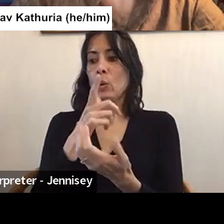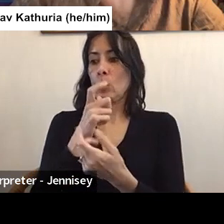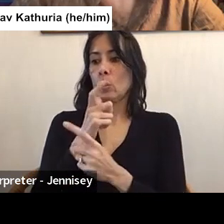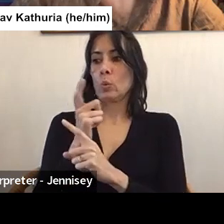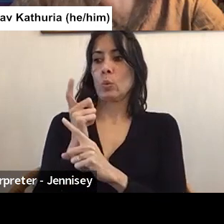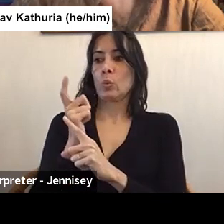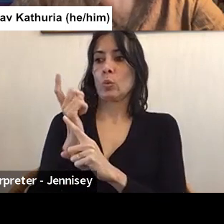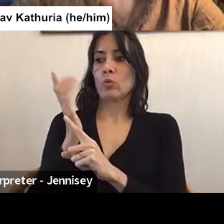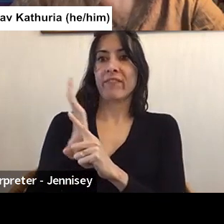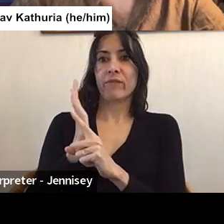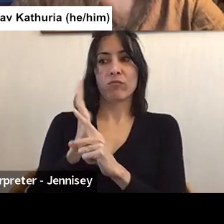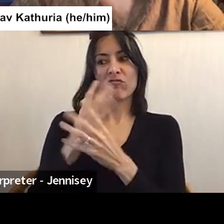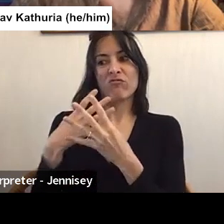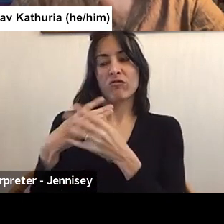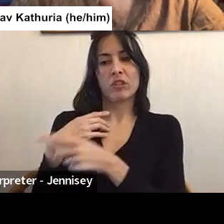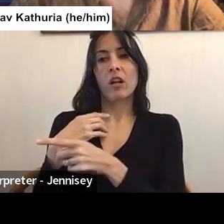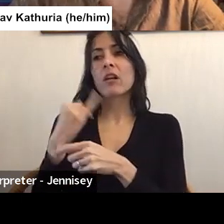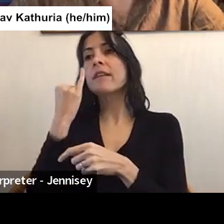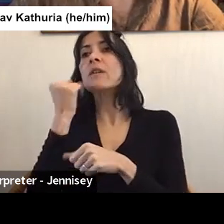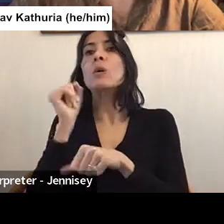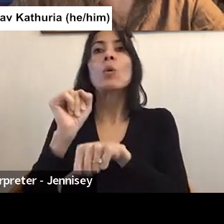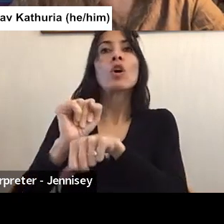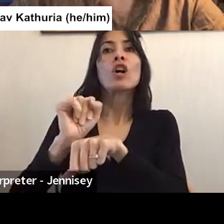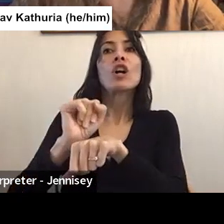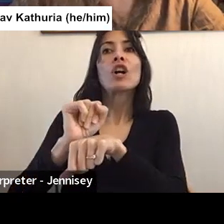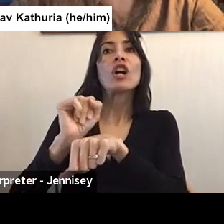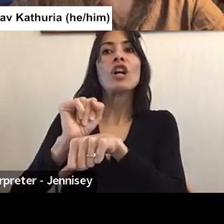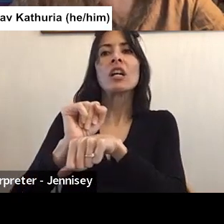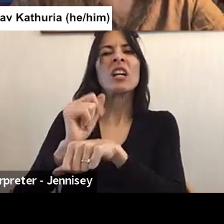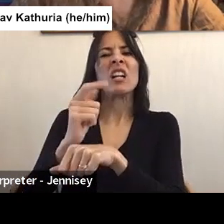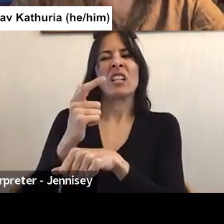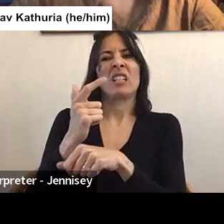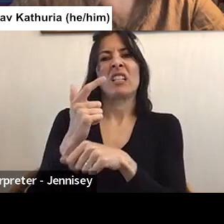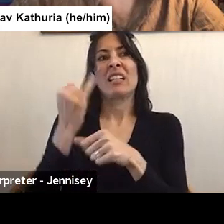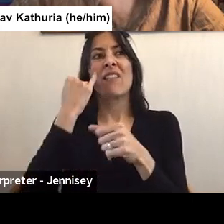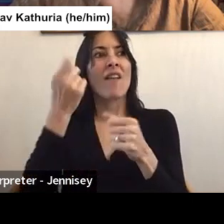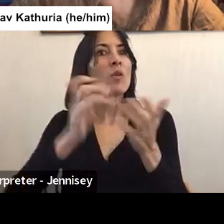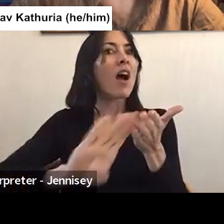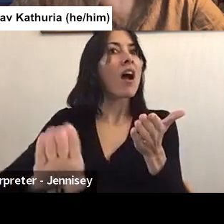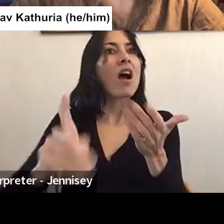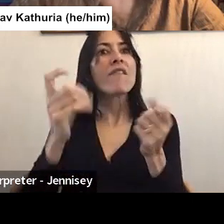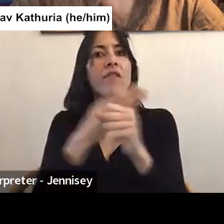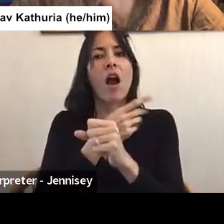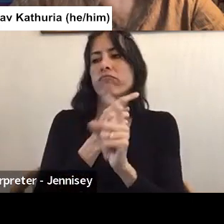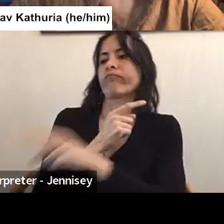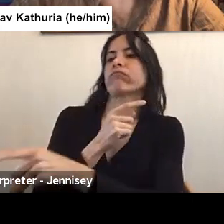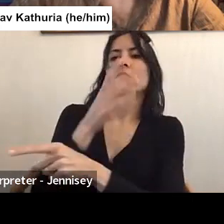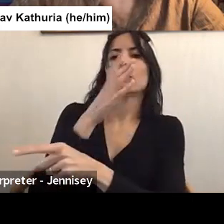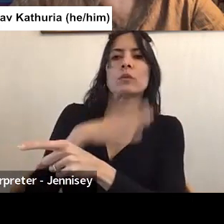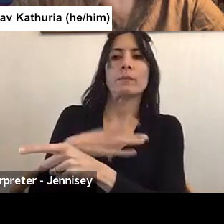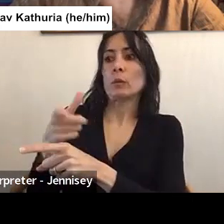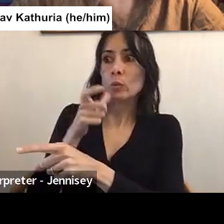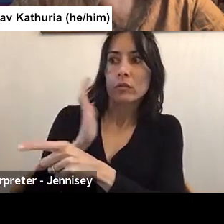fired, even outside of a pandemic. The pandemic for us is prisons